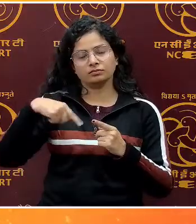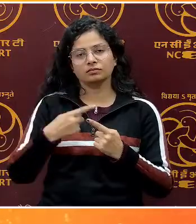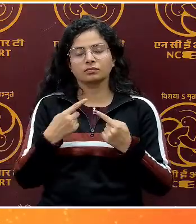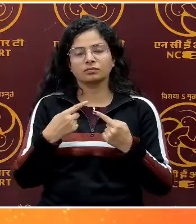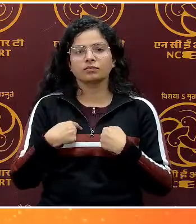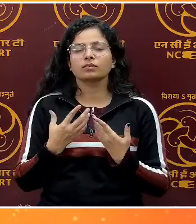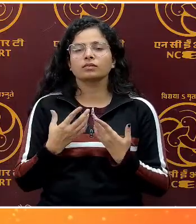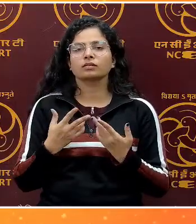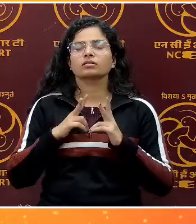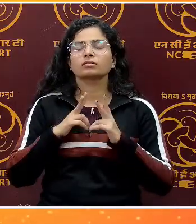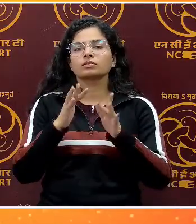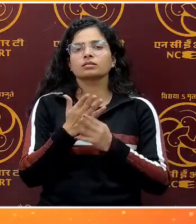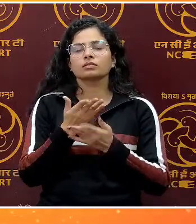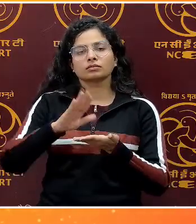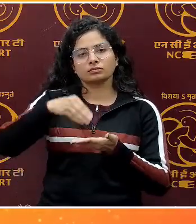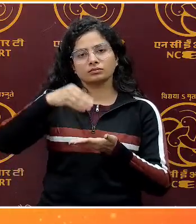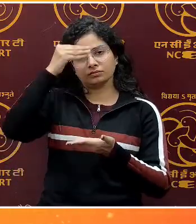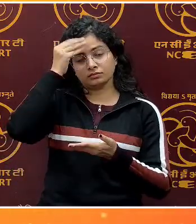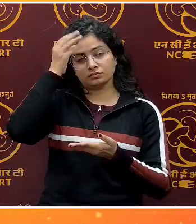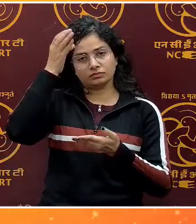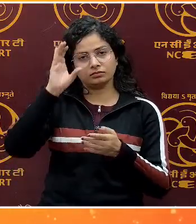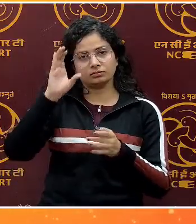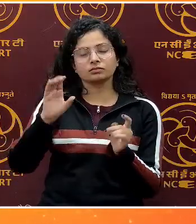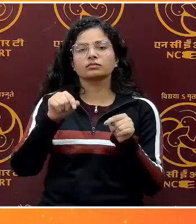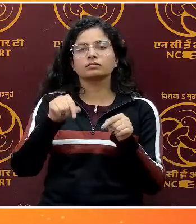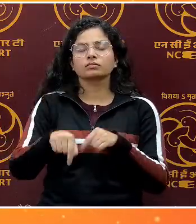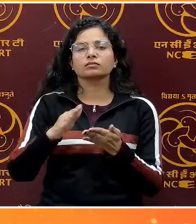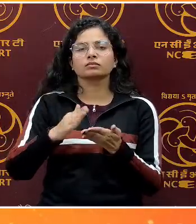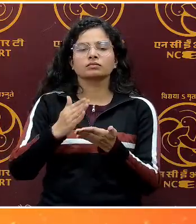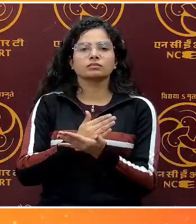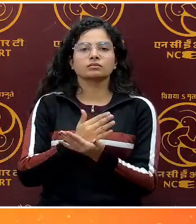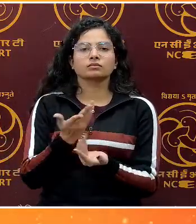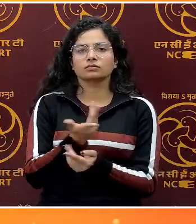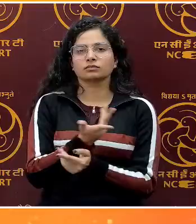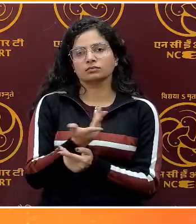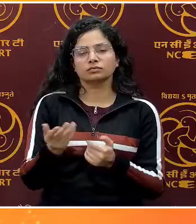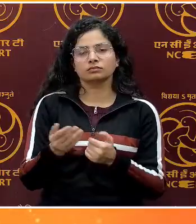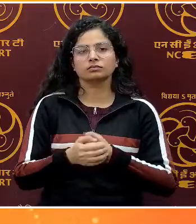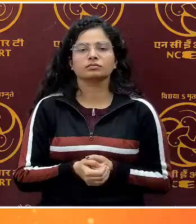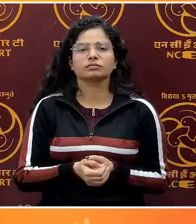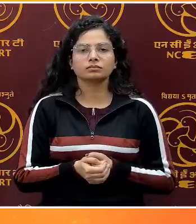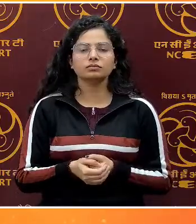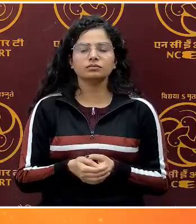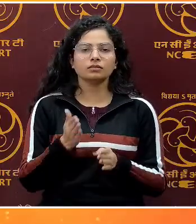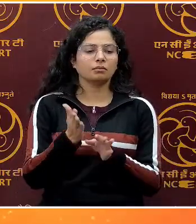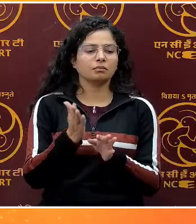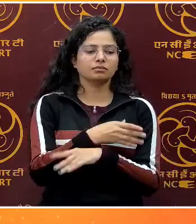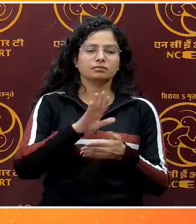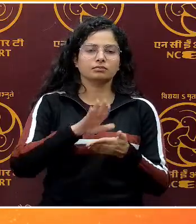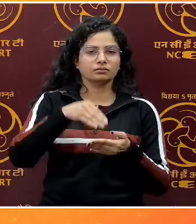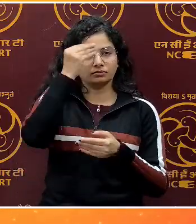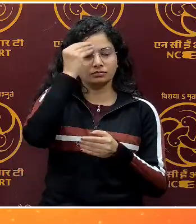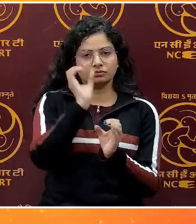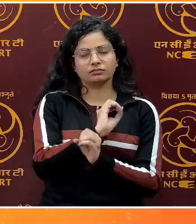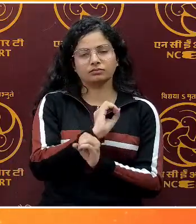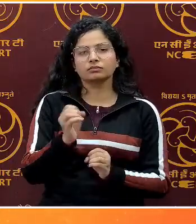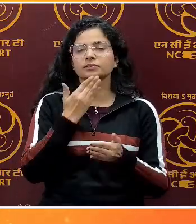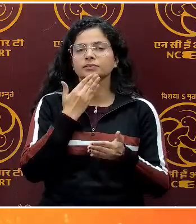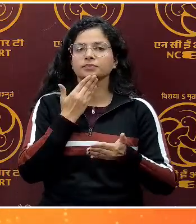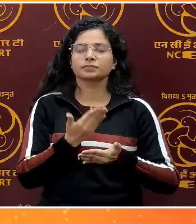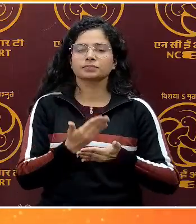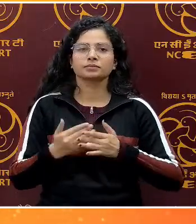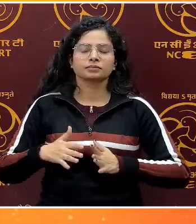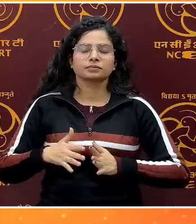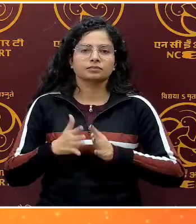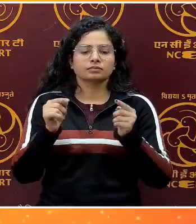to say that, I learned these concepts really nicely in this session. And never have I ever learned it this way, even during my childhood. So thank you so much